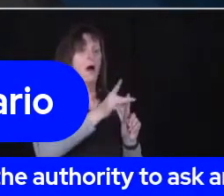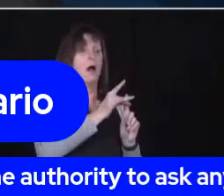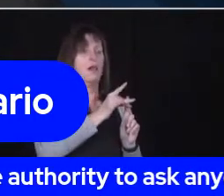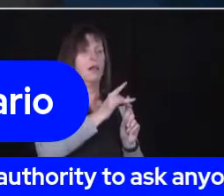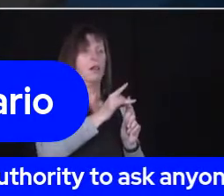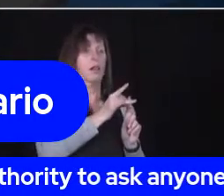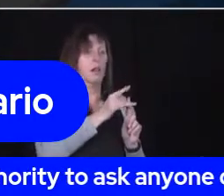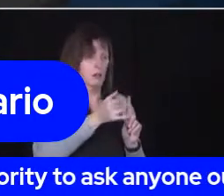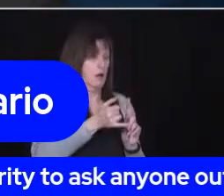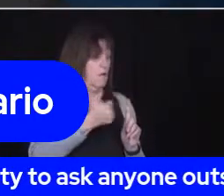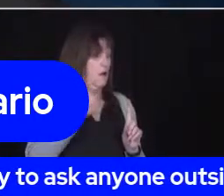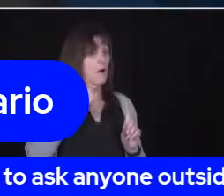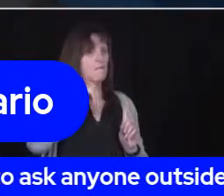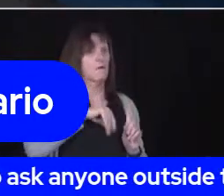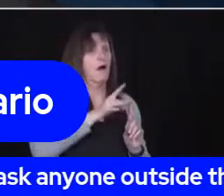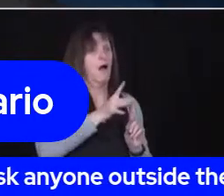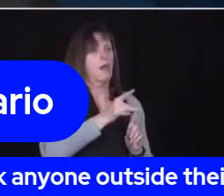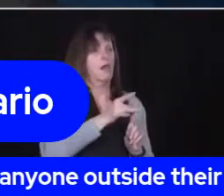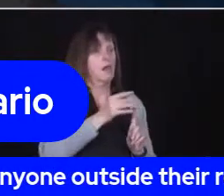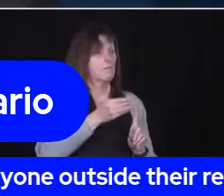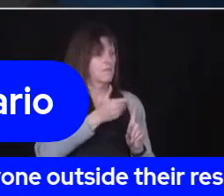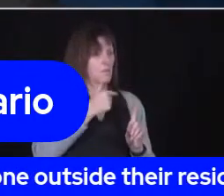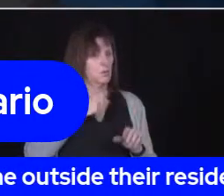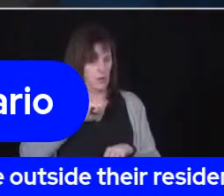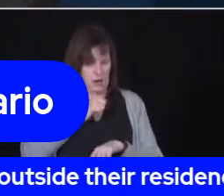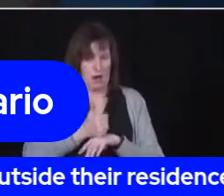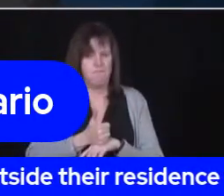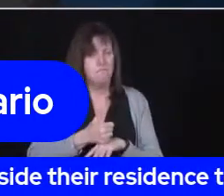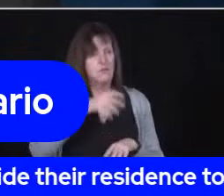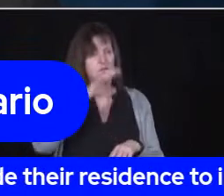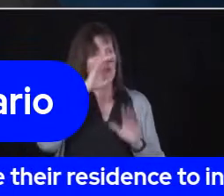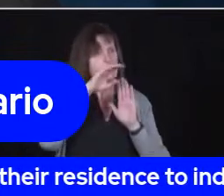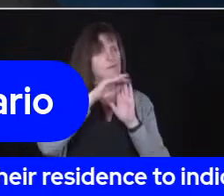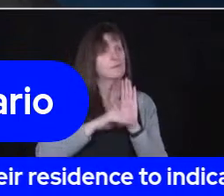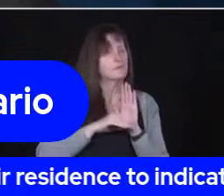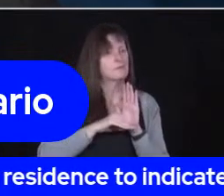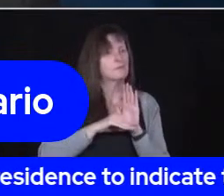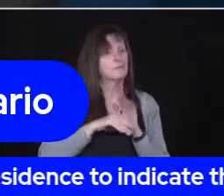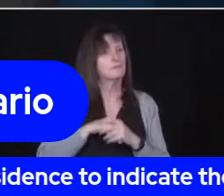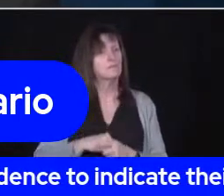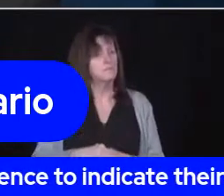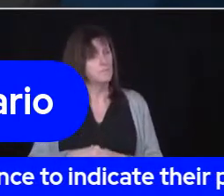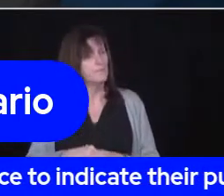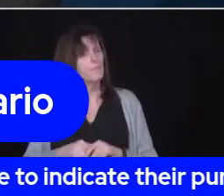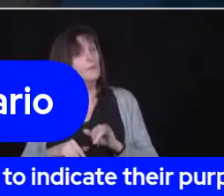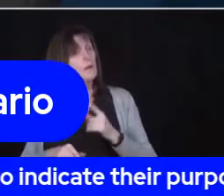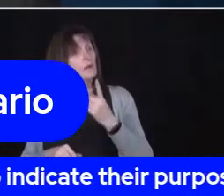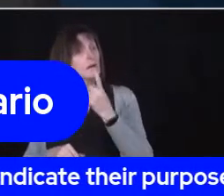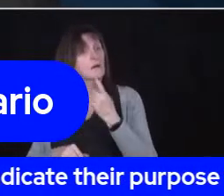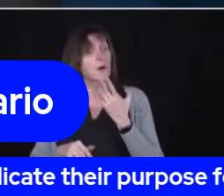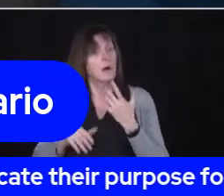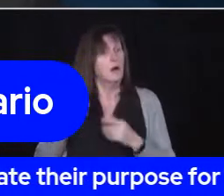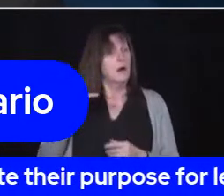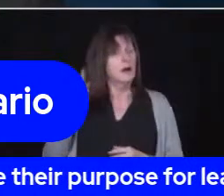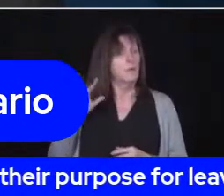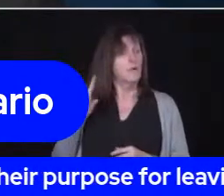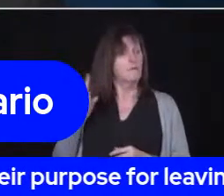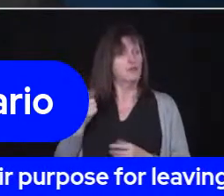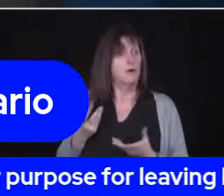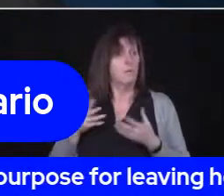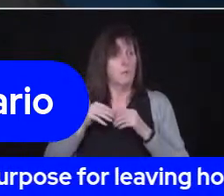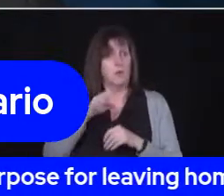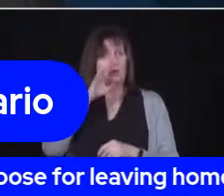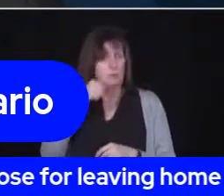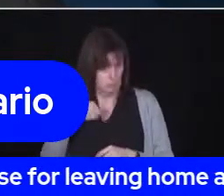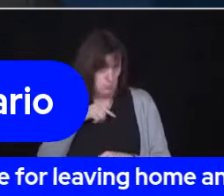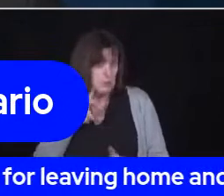all the directions, as the Premier noted. When they asked us back on April 1st to bring in strong measures, 2 days later we did. When they asked us a week